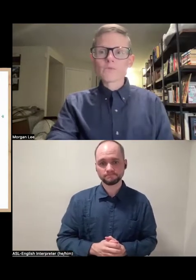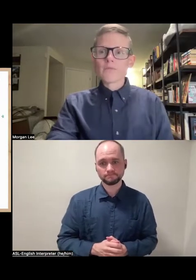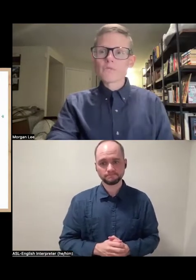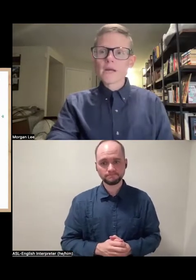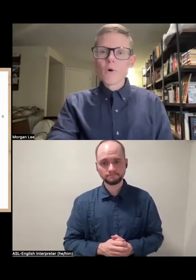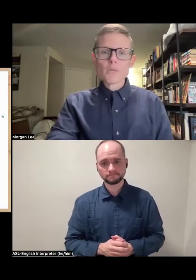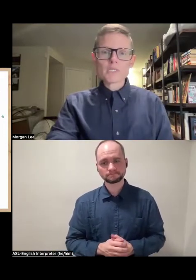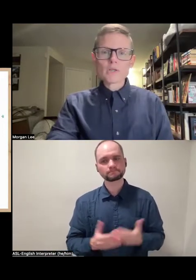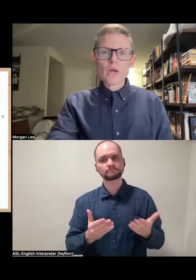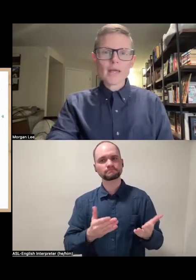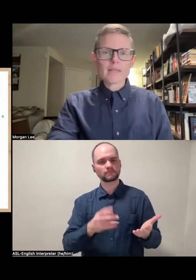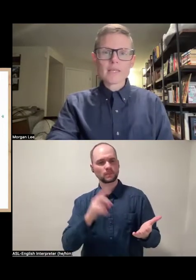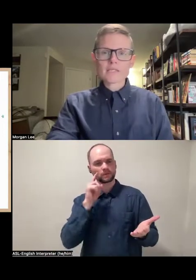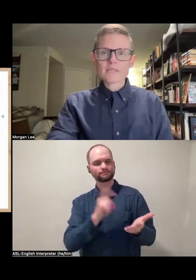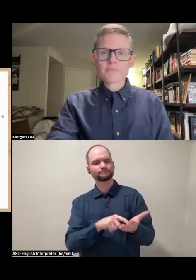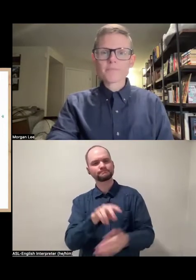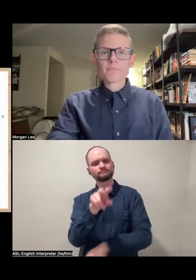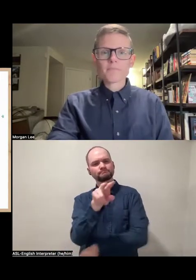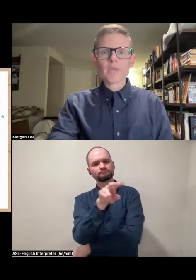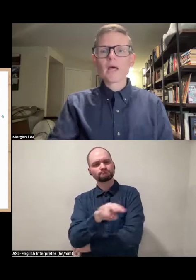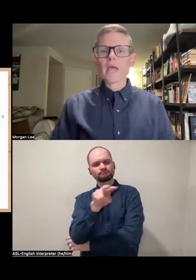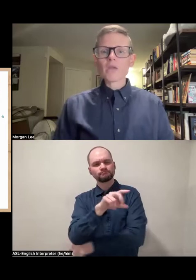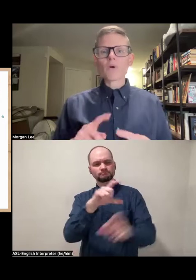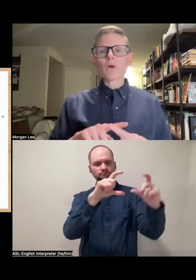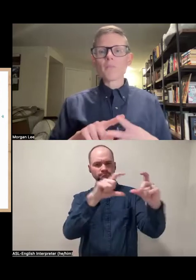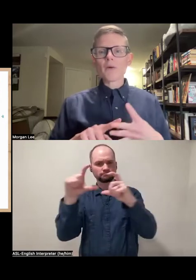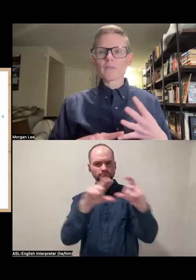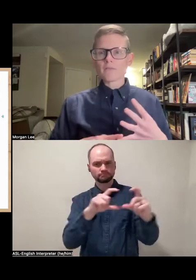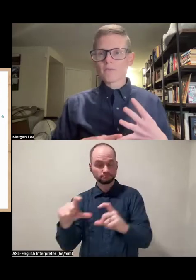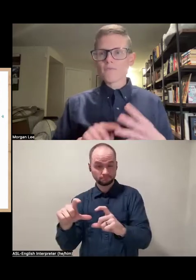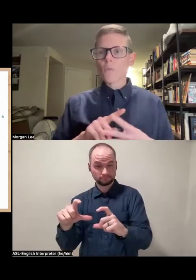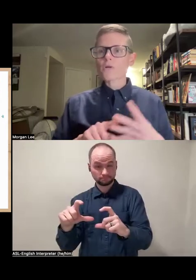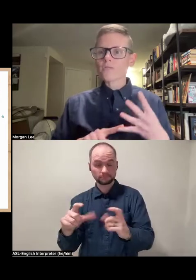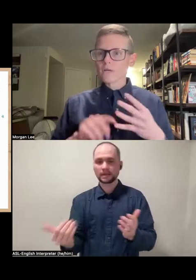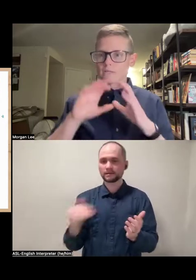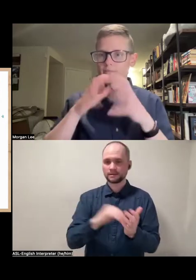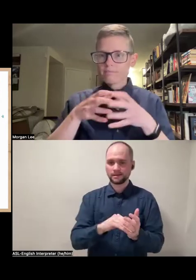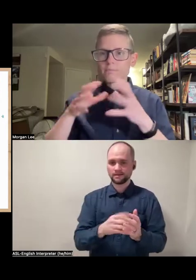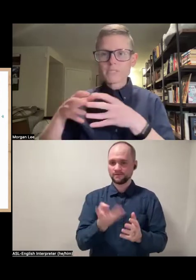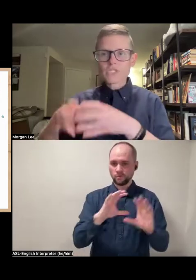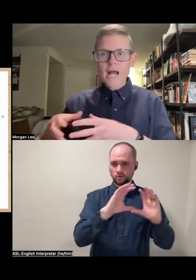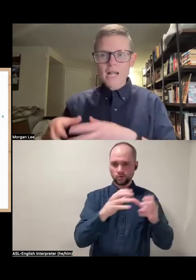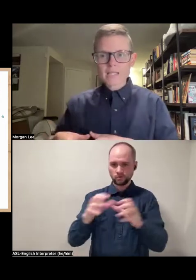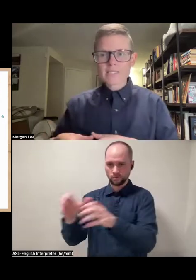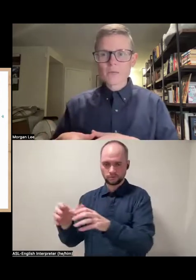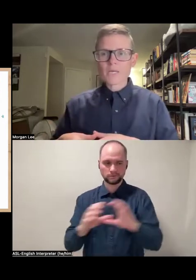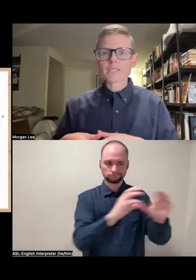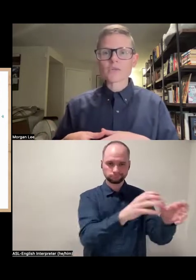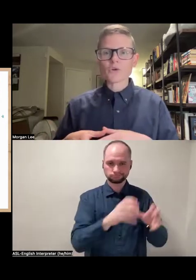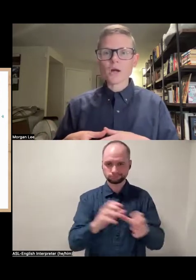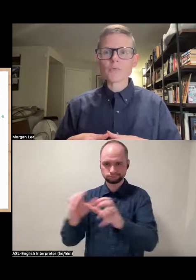So if you take a moment to look at this, again, we're comparing the 4 different